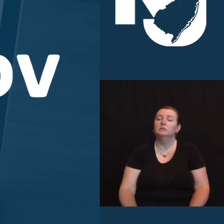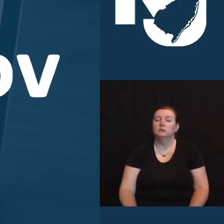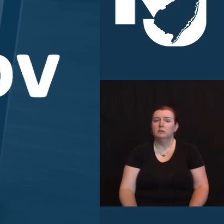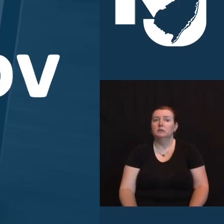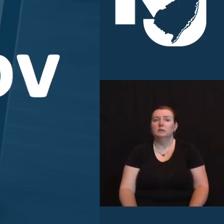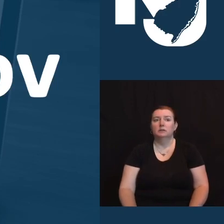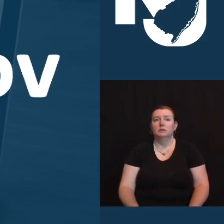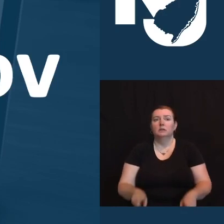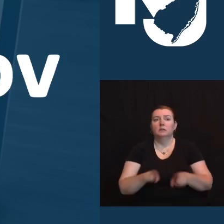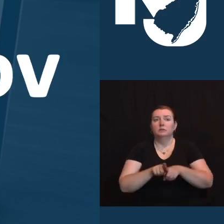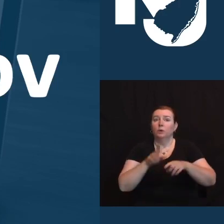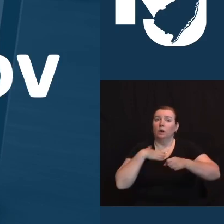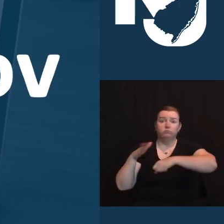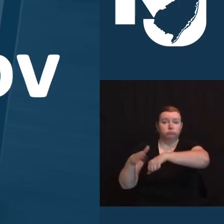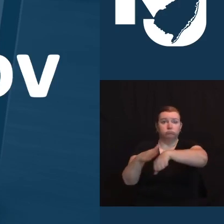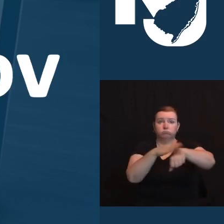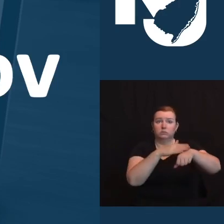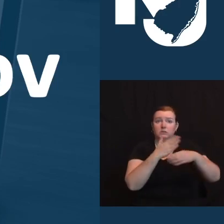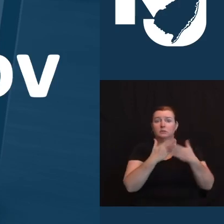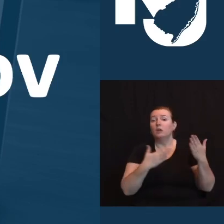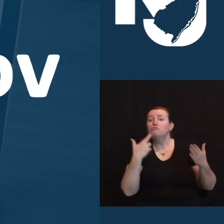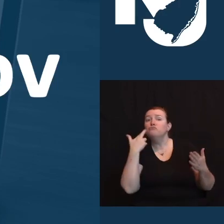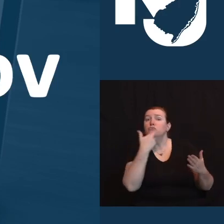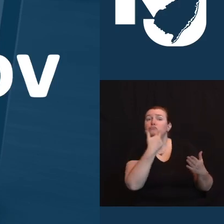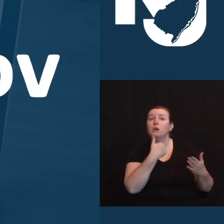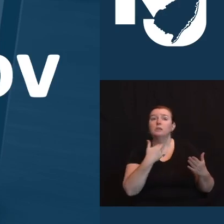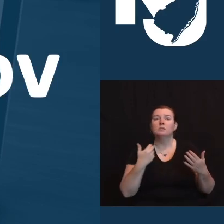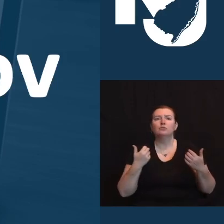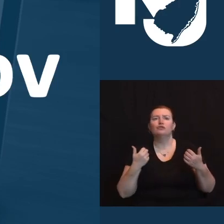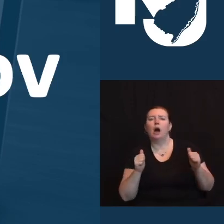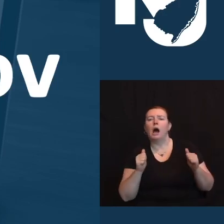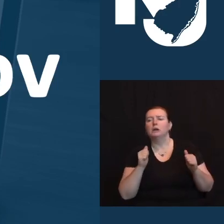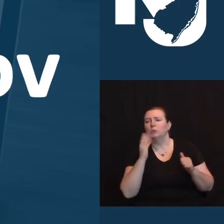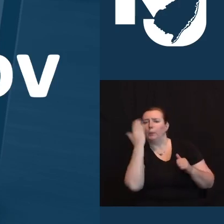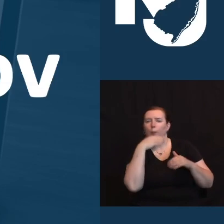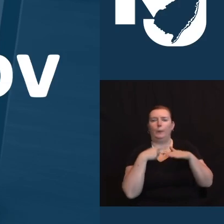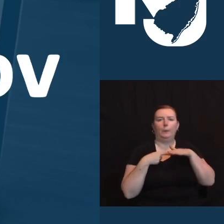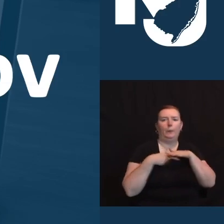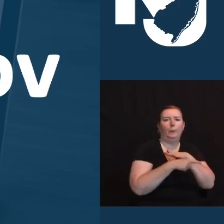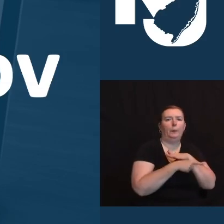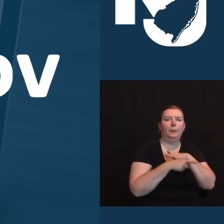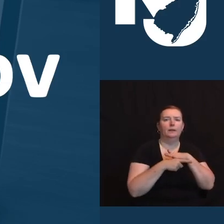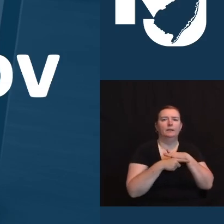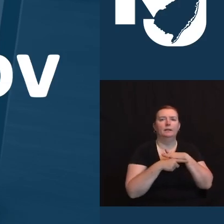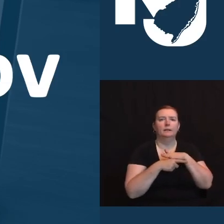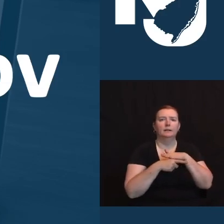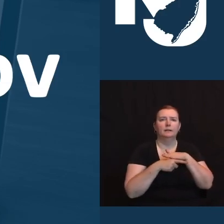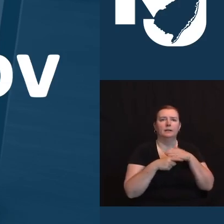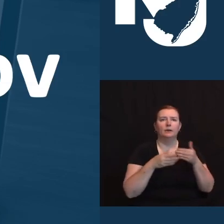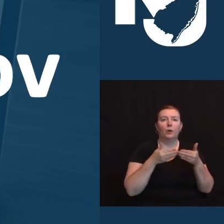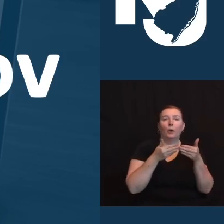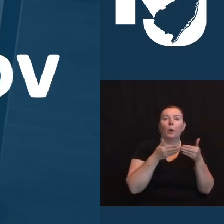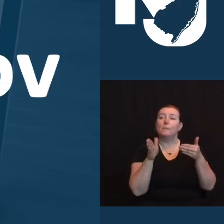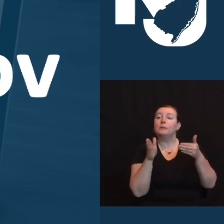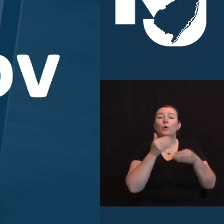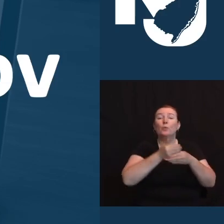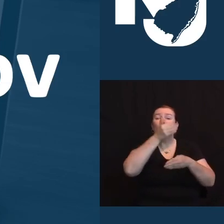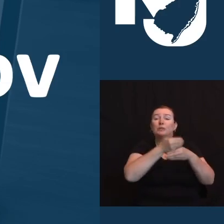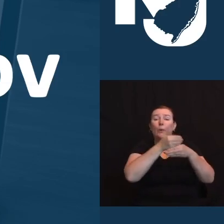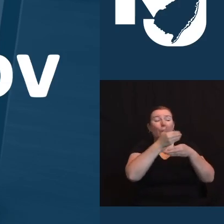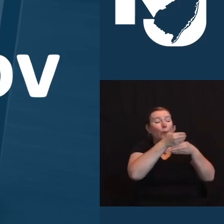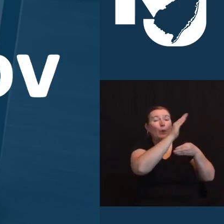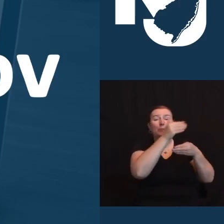seeing some restaurants which are attempting to serve patrons indoors by merely opening their street front windows. To be clear, this